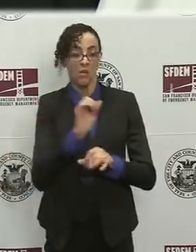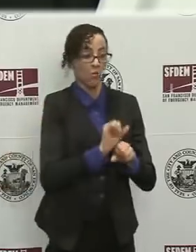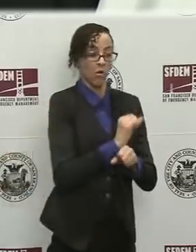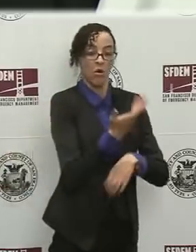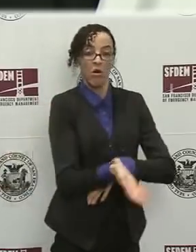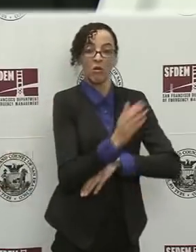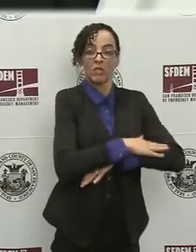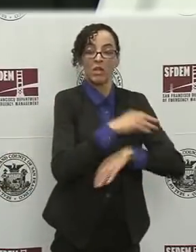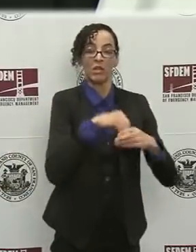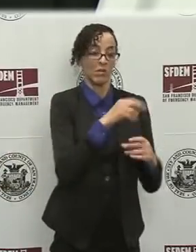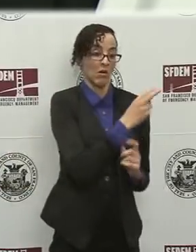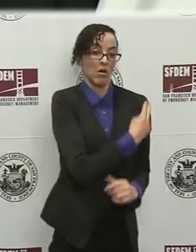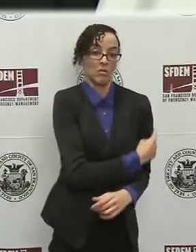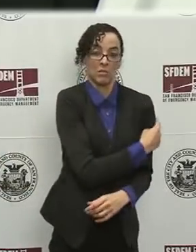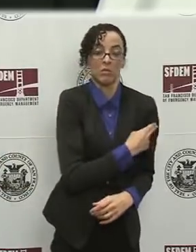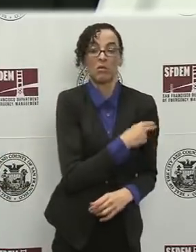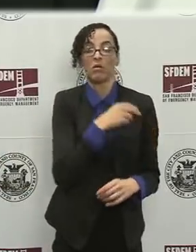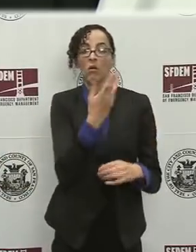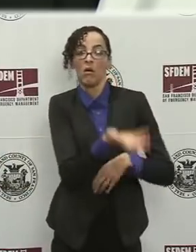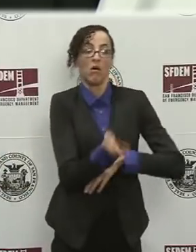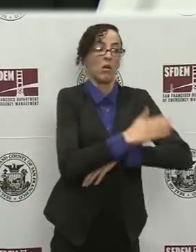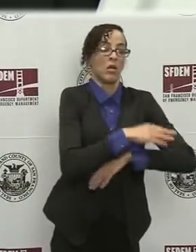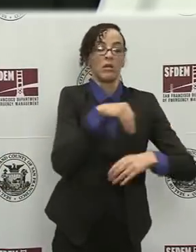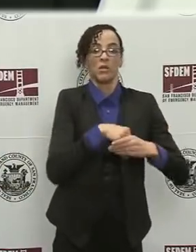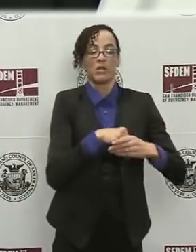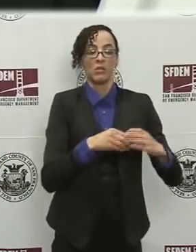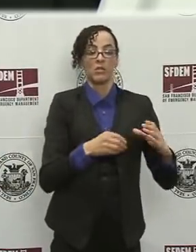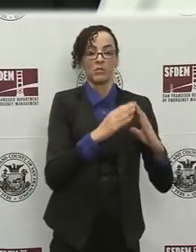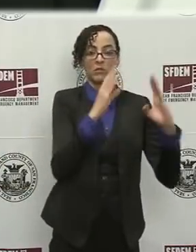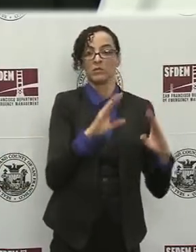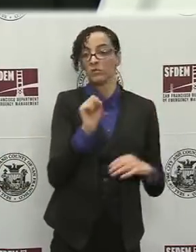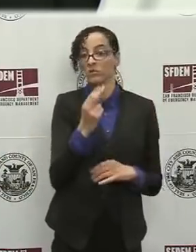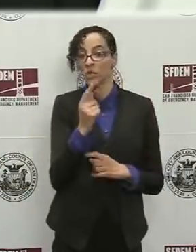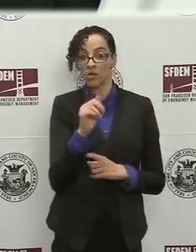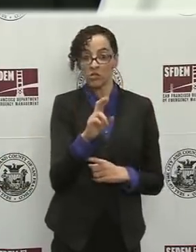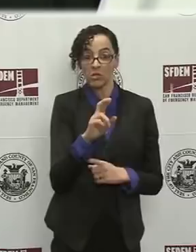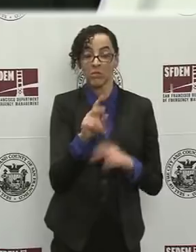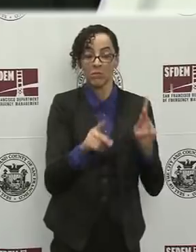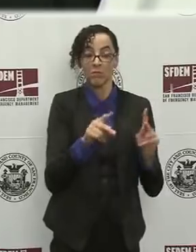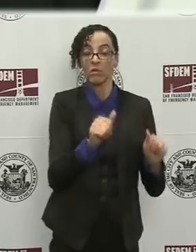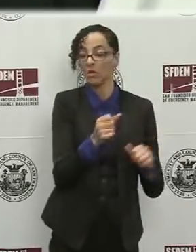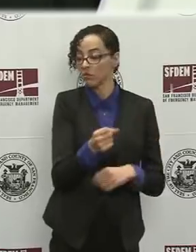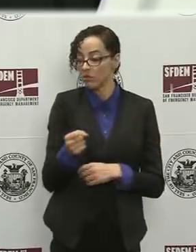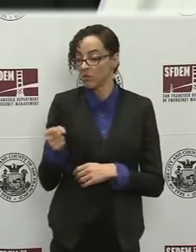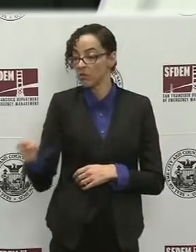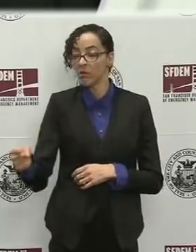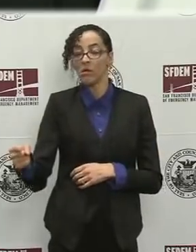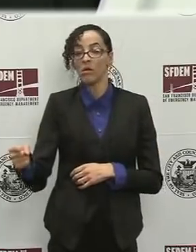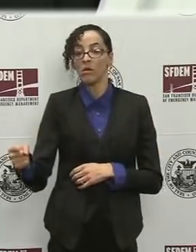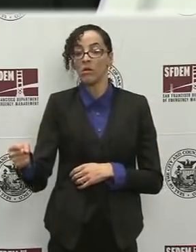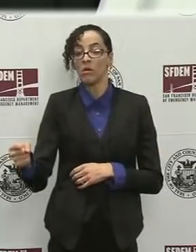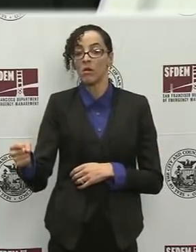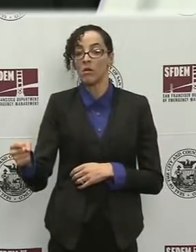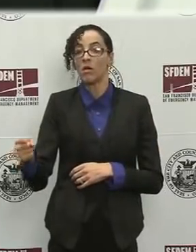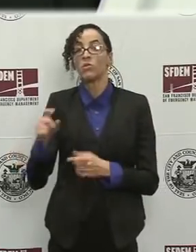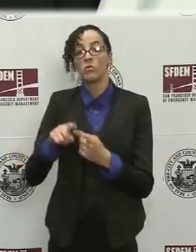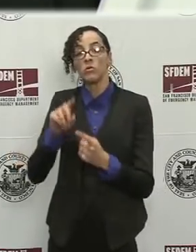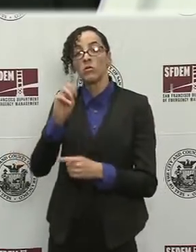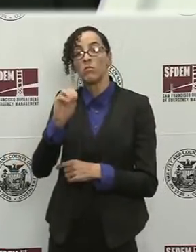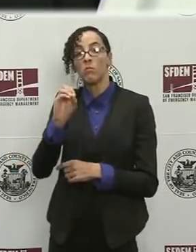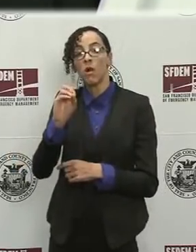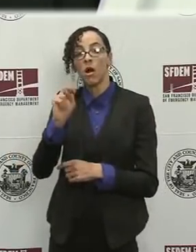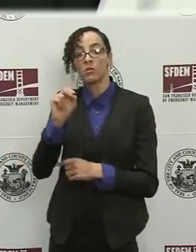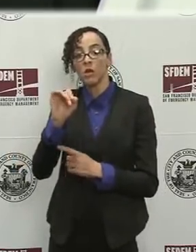West can free up a space in the hotel when they no longer need to be isolated. And